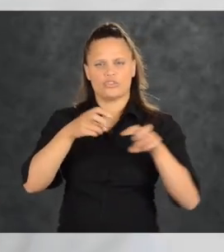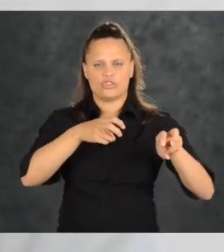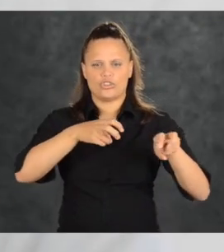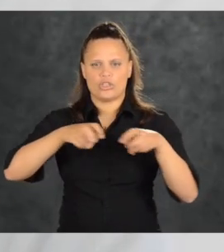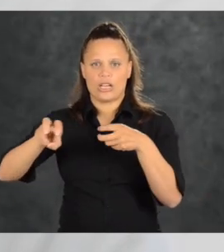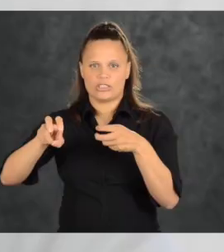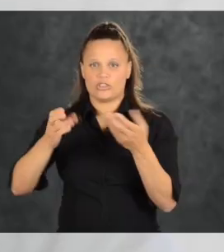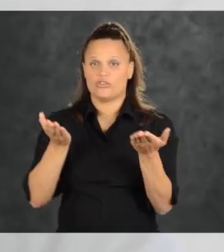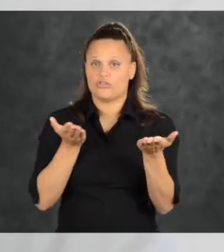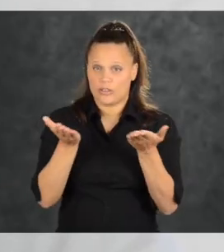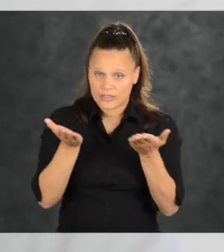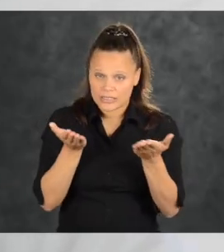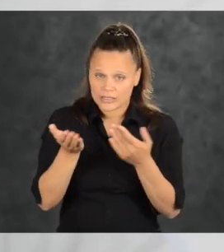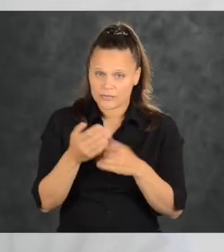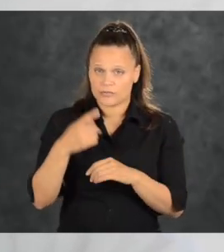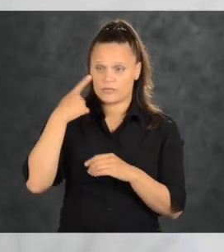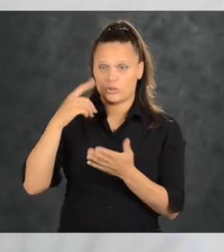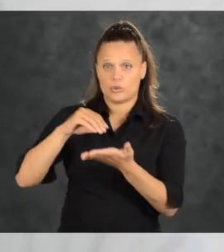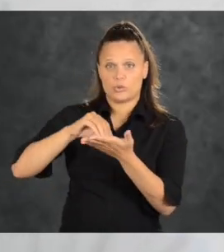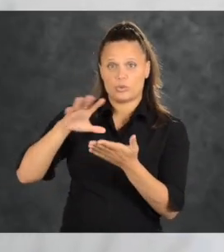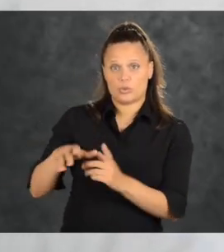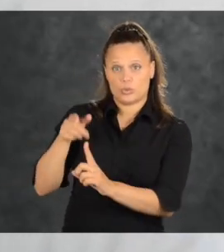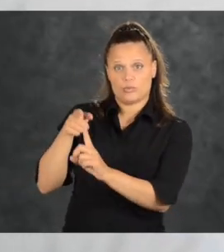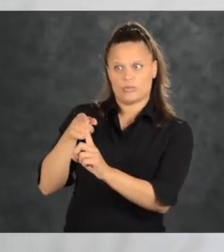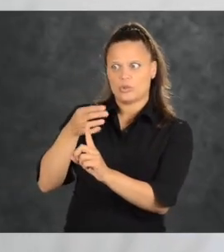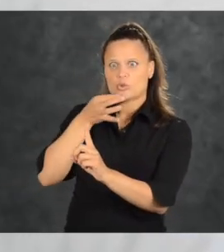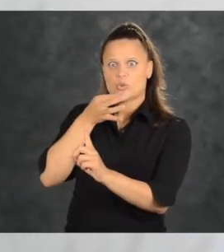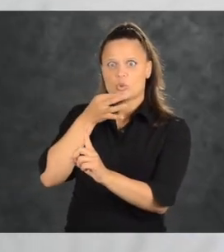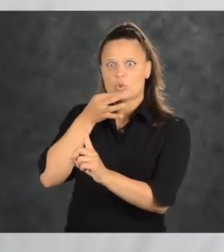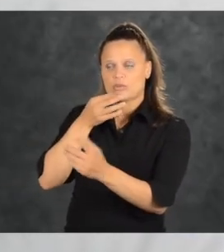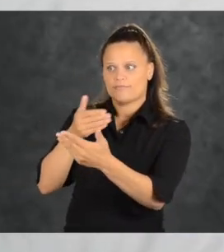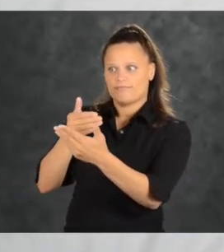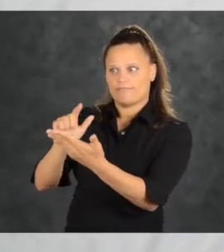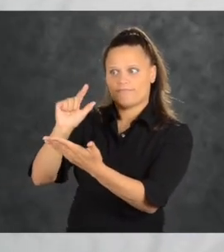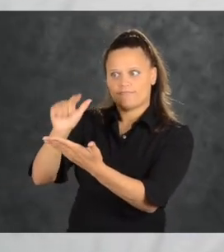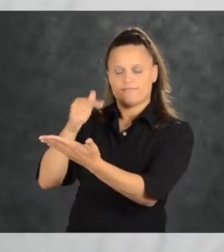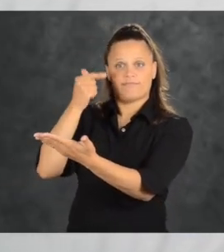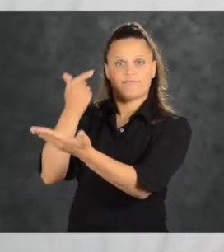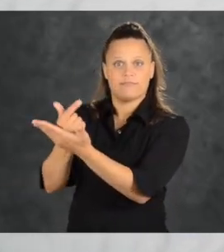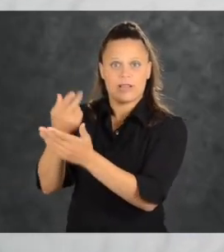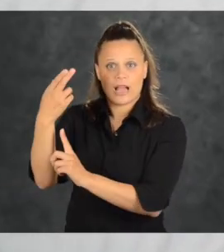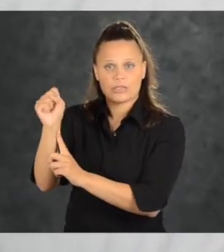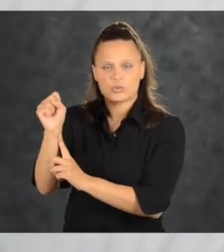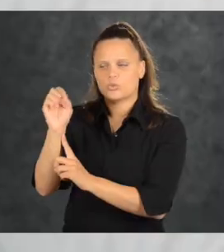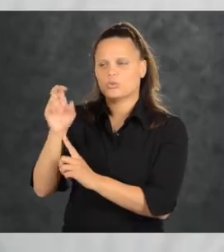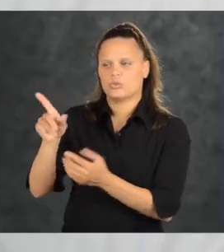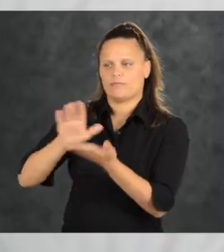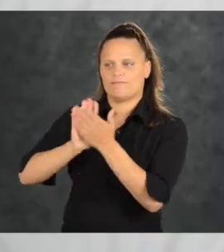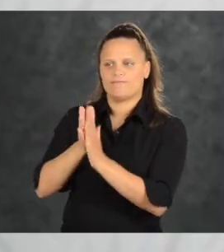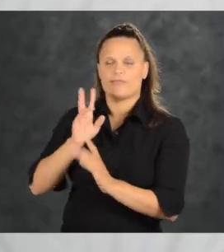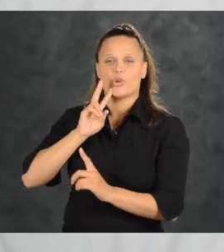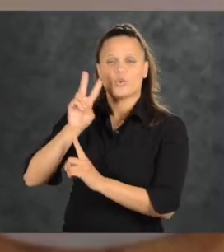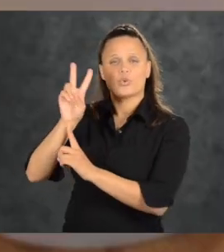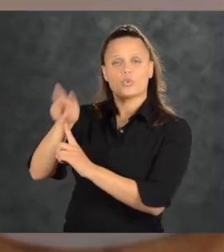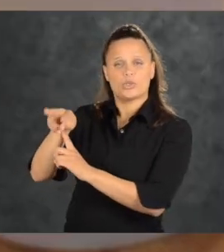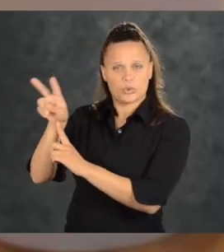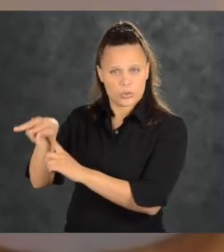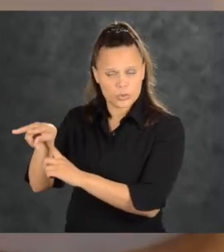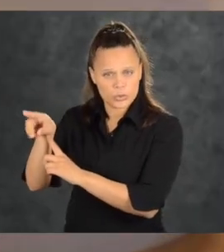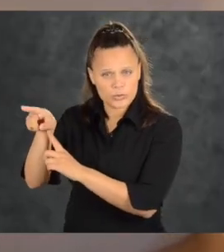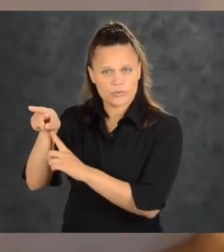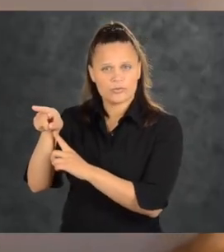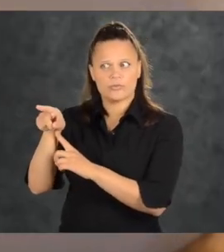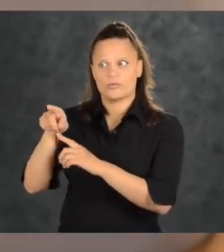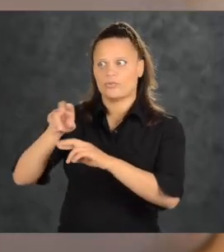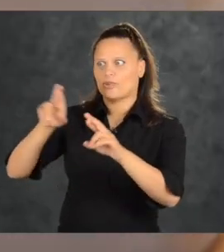A black woman, the supervisor, flips through pages in a folder And works with the supervisor to ensure the placement is a good fit. 2